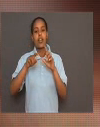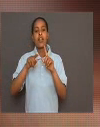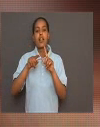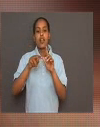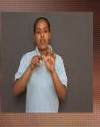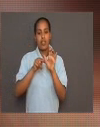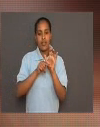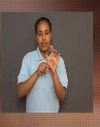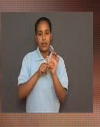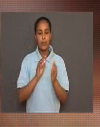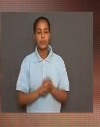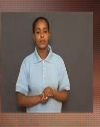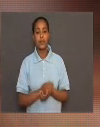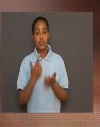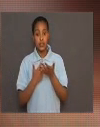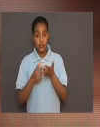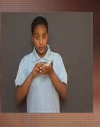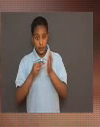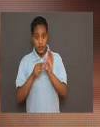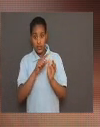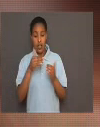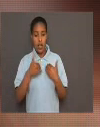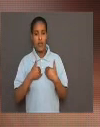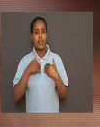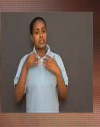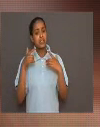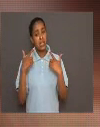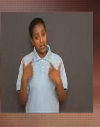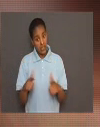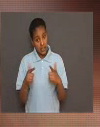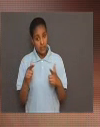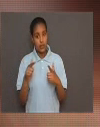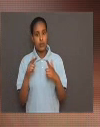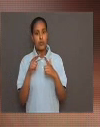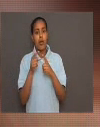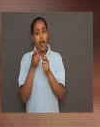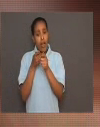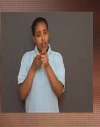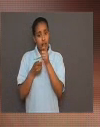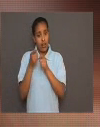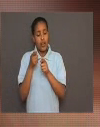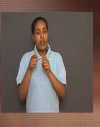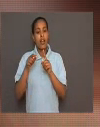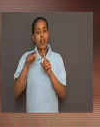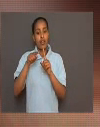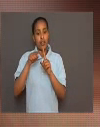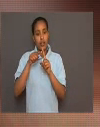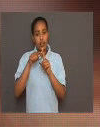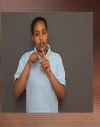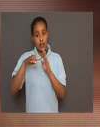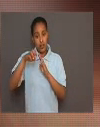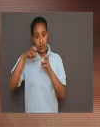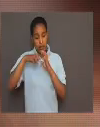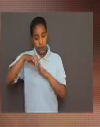electronegativity. This means they have the tendency to attract electrons and